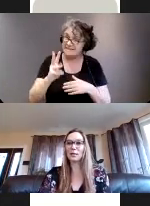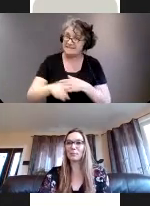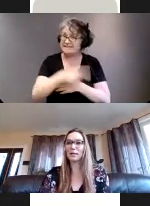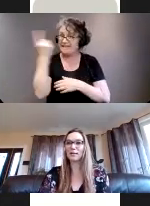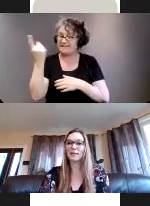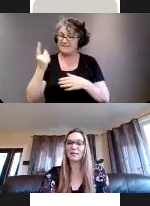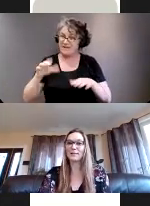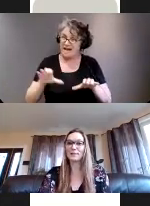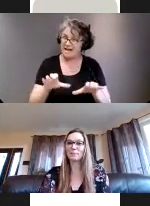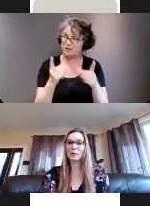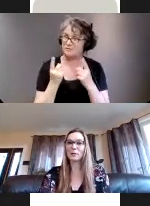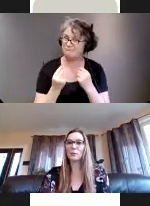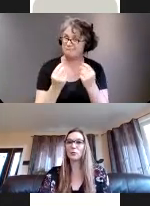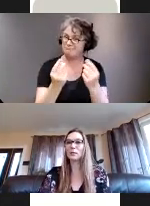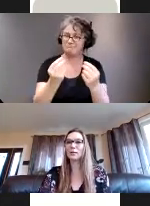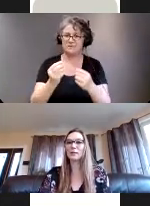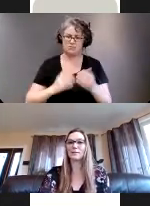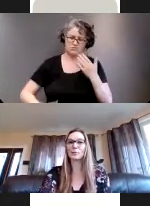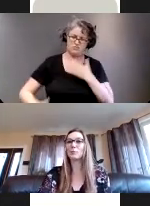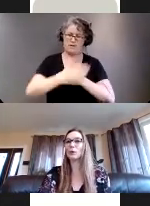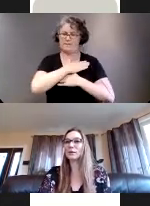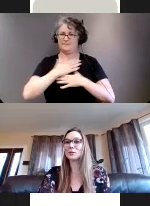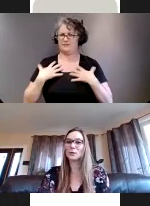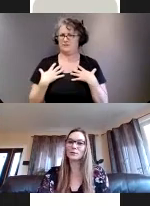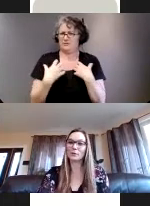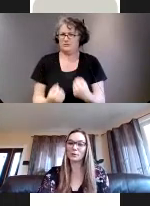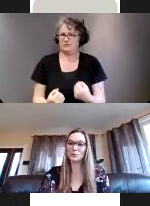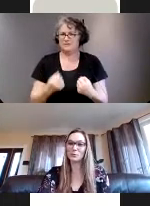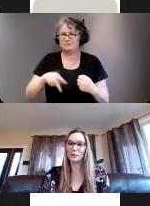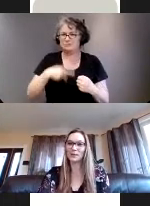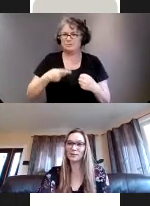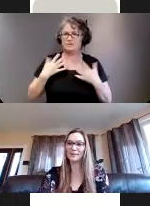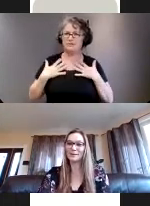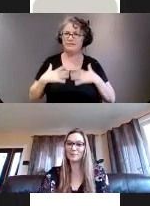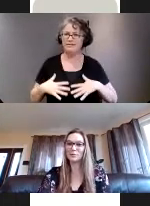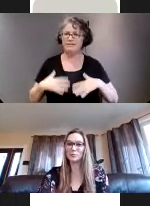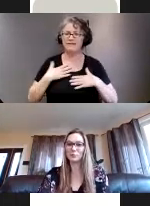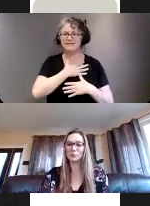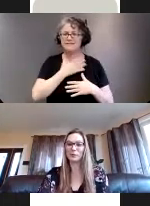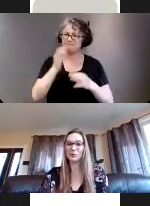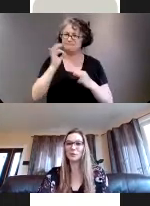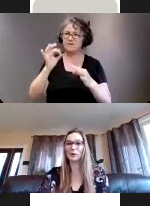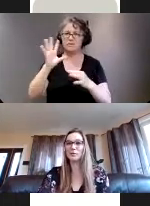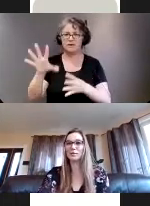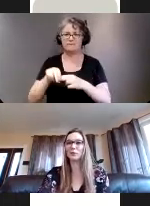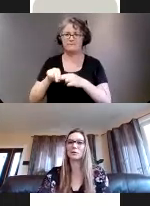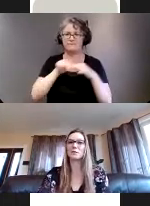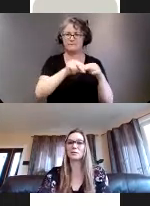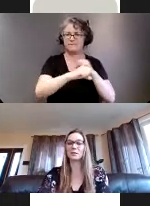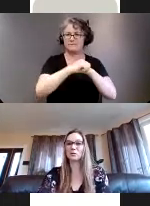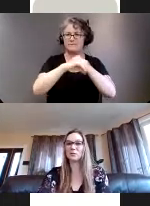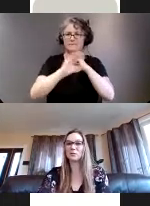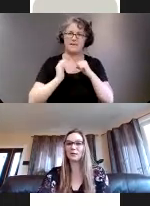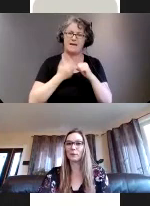Courage campaign. And we will be promoting that as well on our social media to increase awareness across